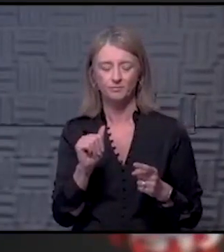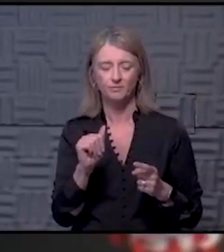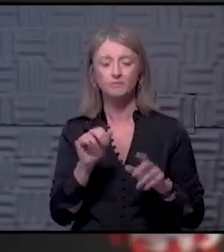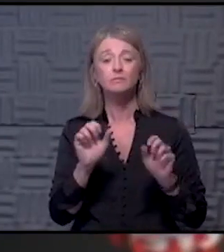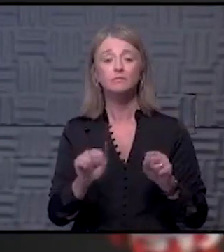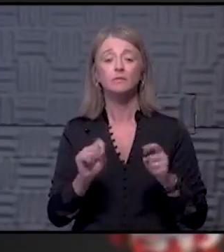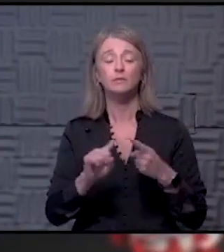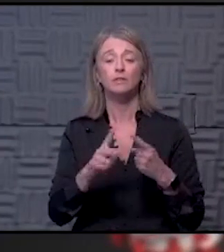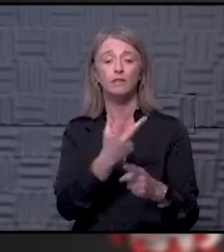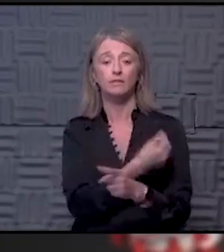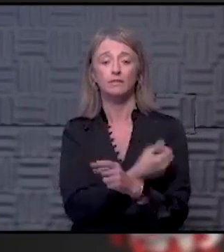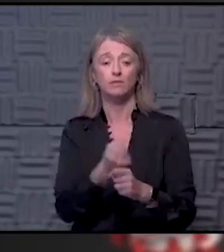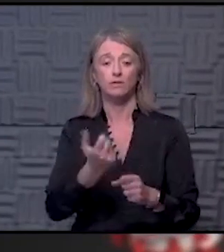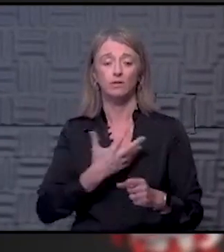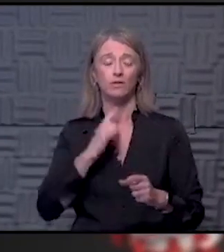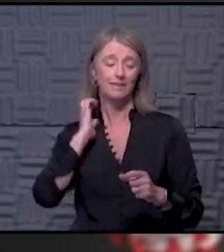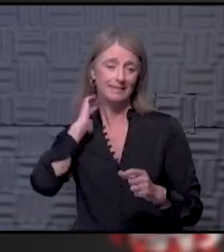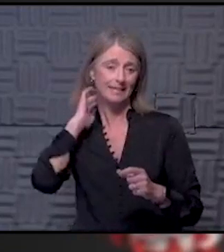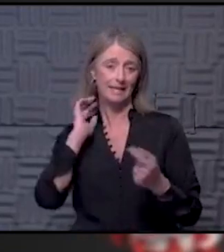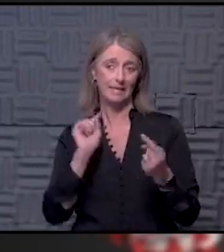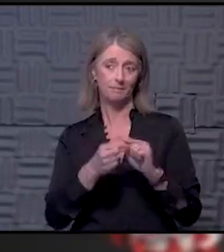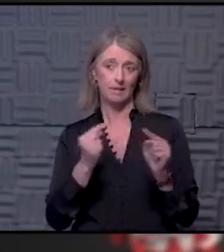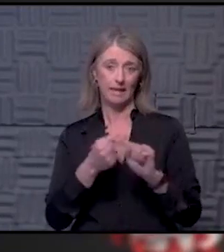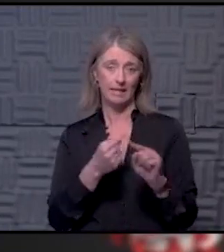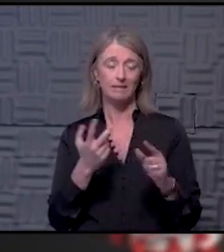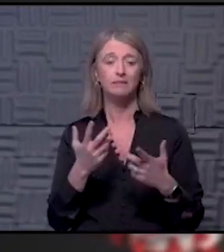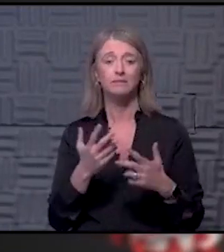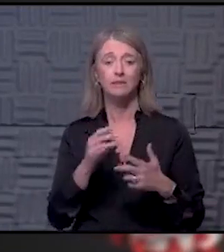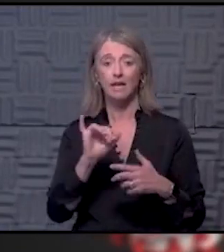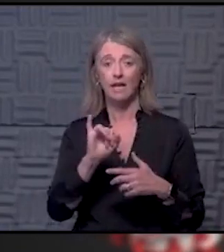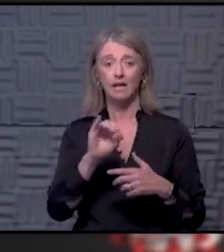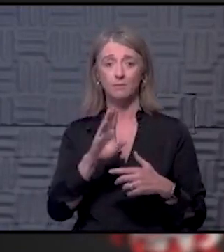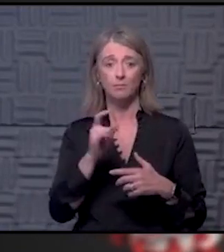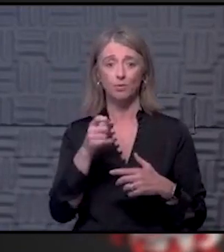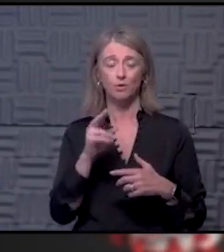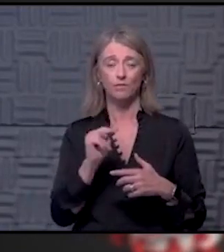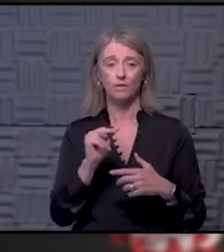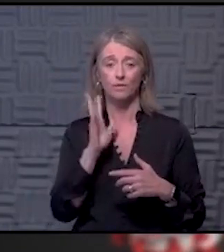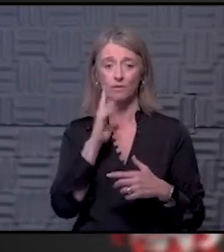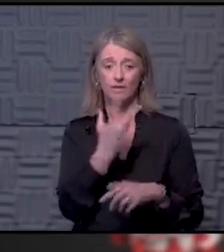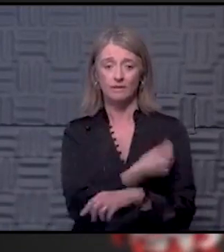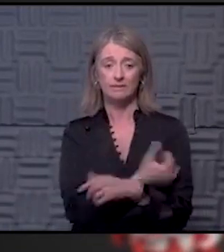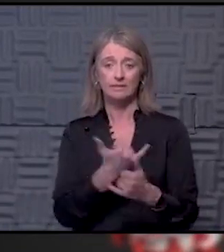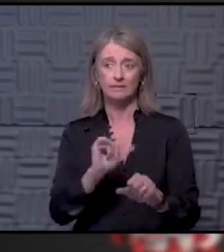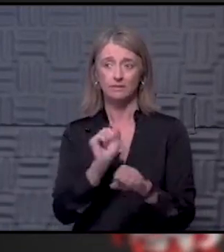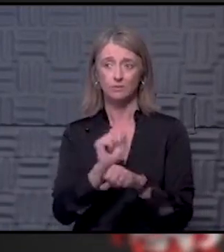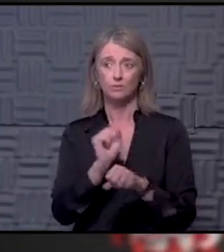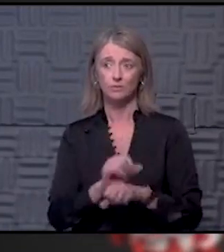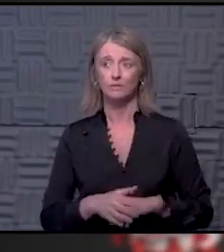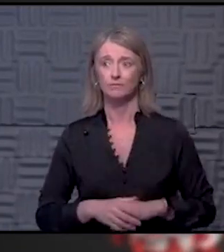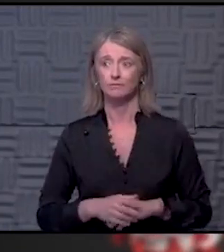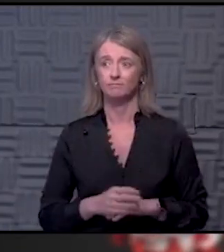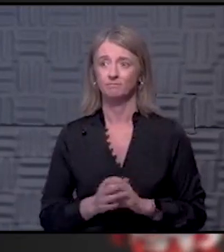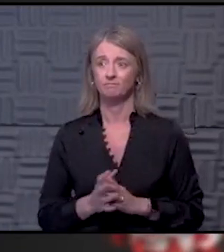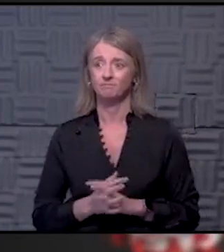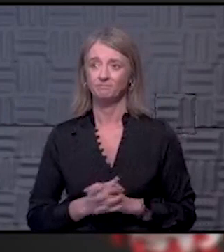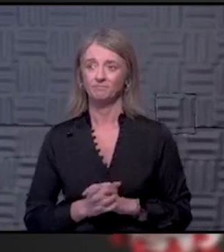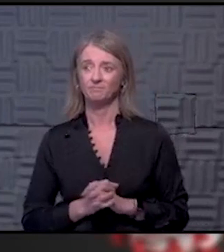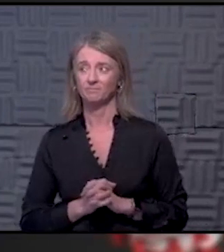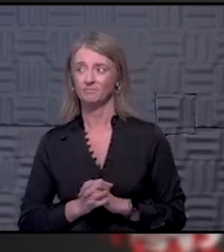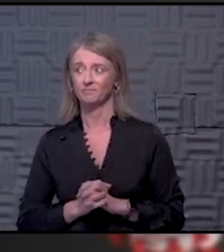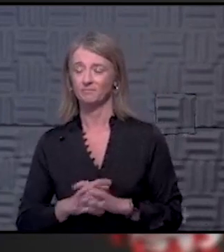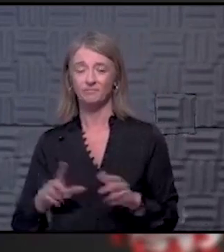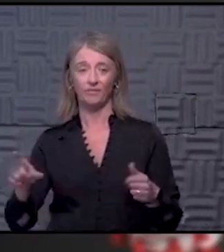Is it possible the vaccine caused the neck pain also? I took ibuprofen for the pain. Will my vaccine still be effective?